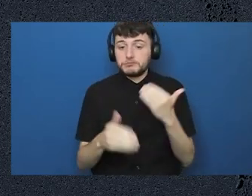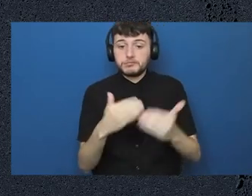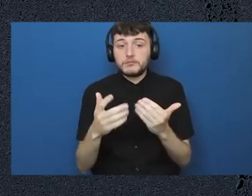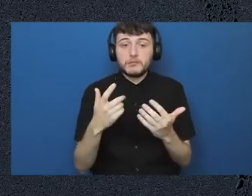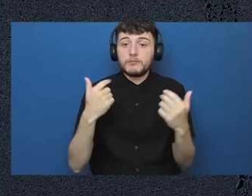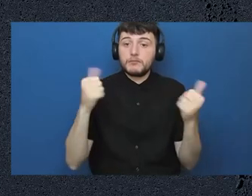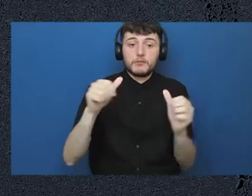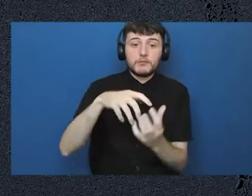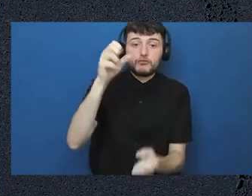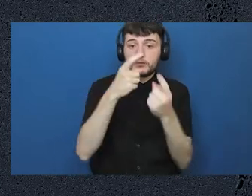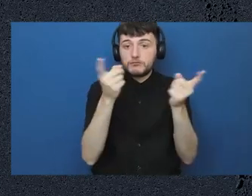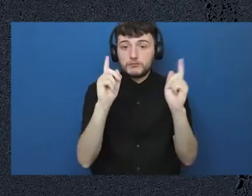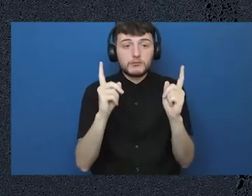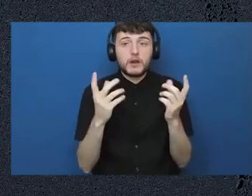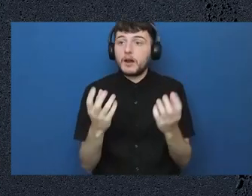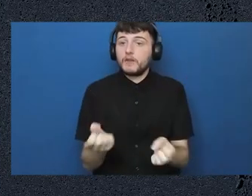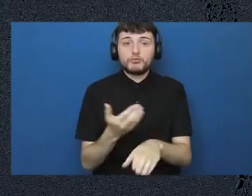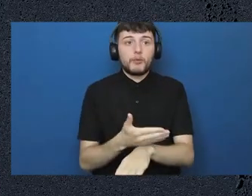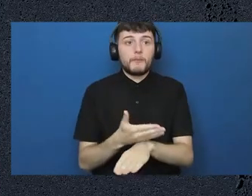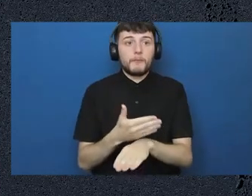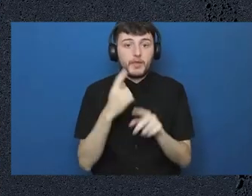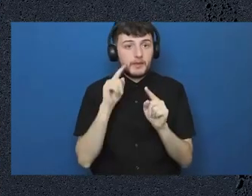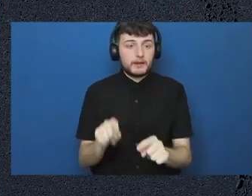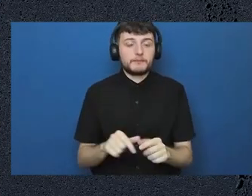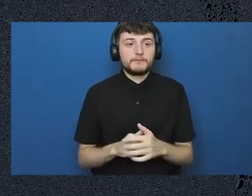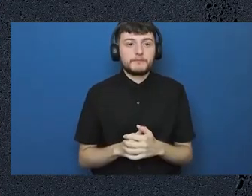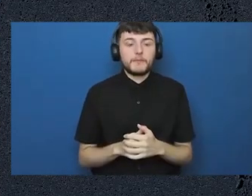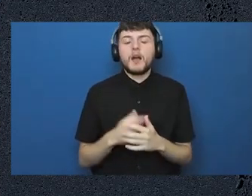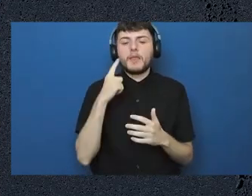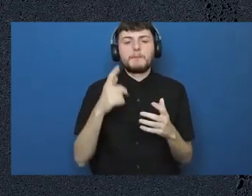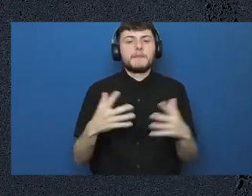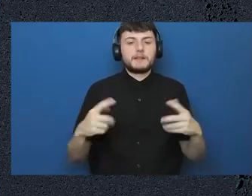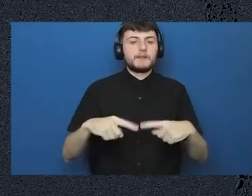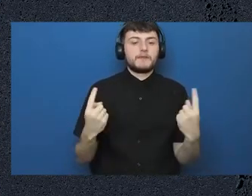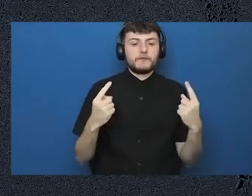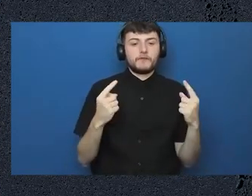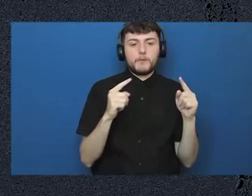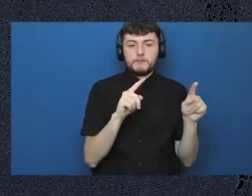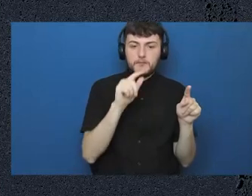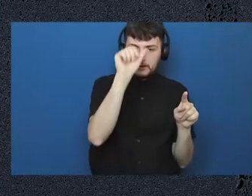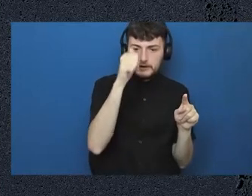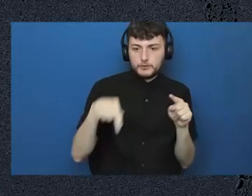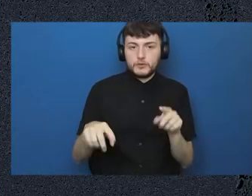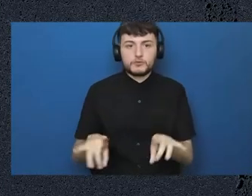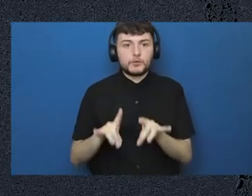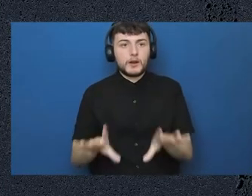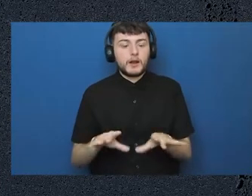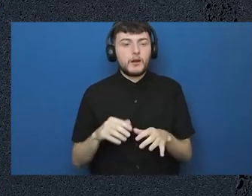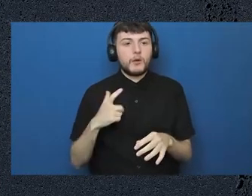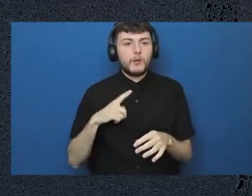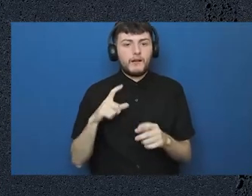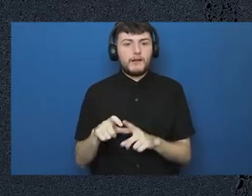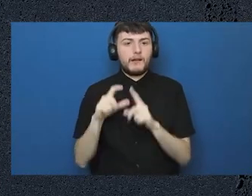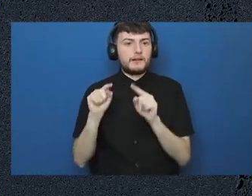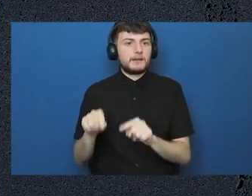career. I think that's the biggest difference which I found, you know, coming out from there and coming here and trying to wonder why is it so difficult or why is it so